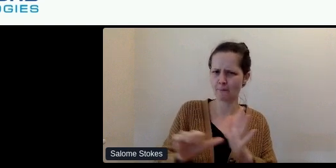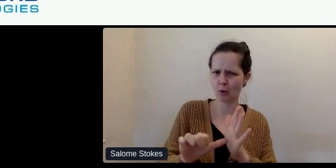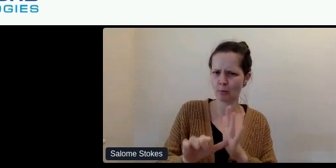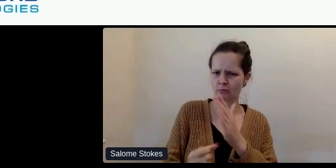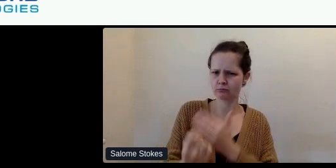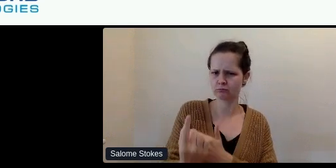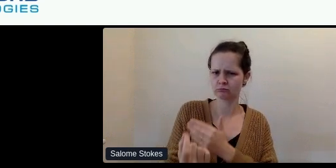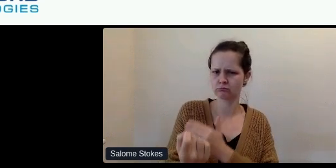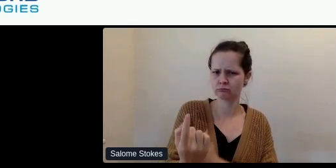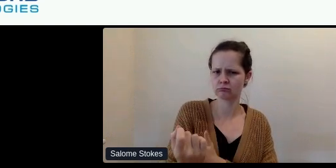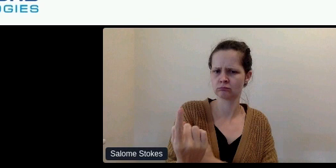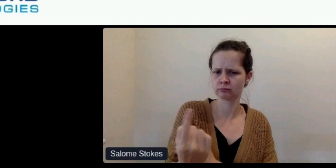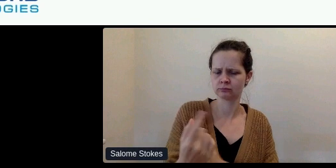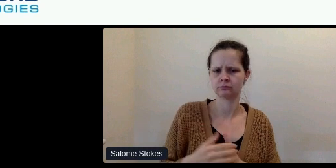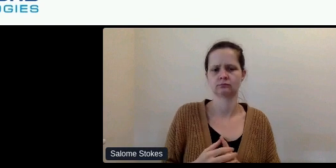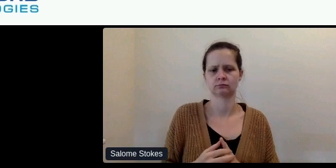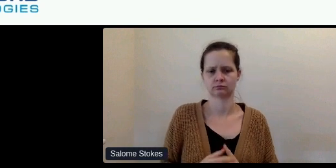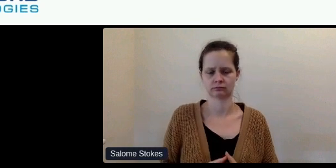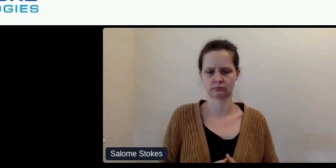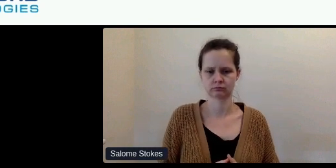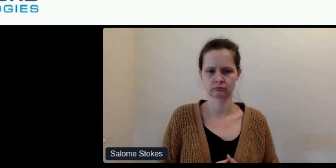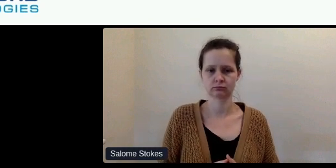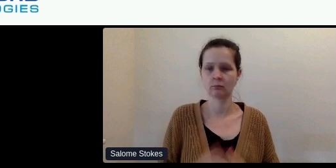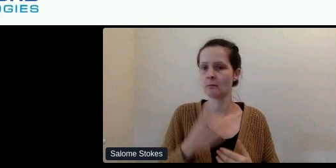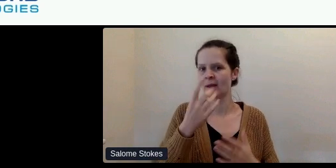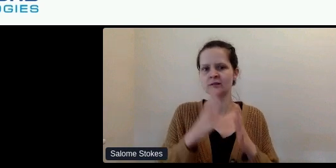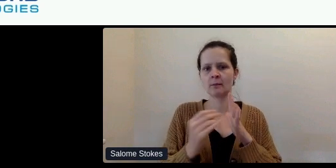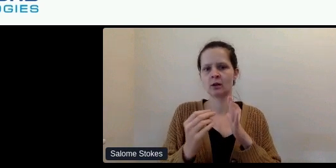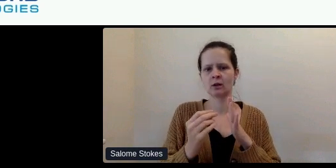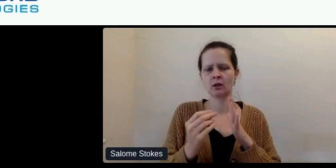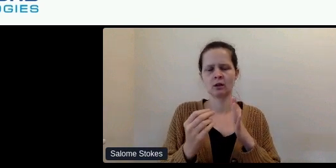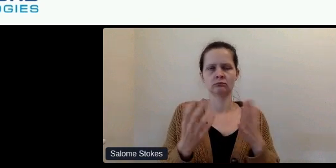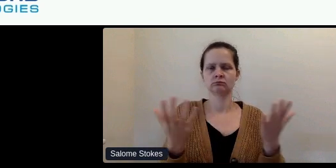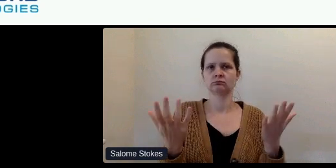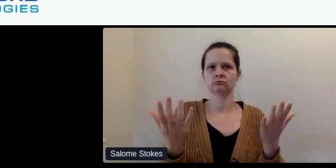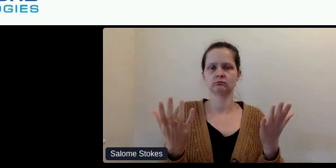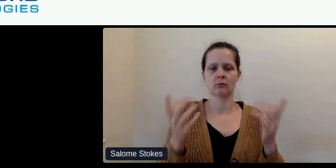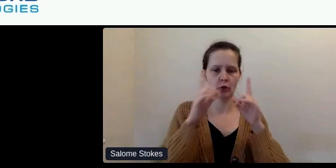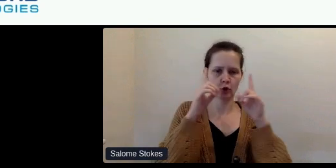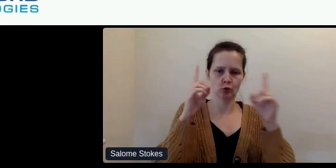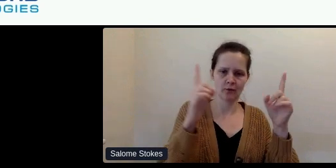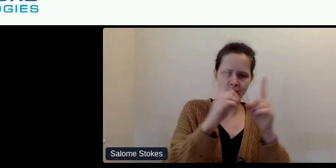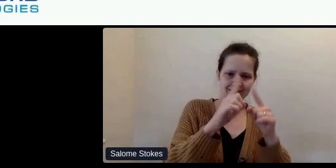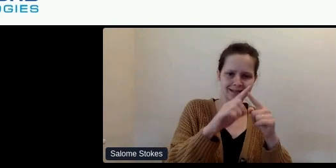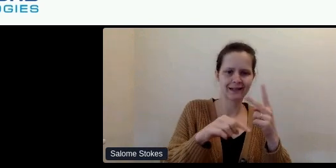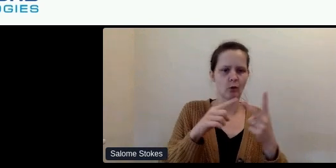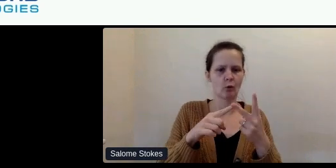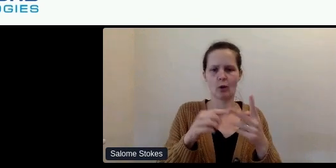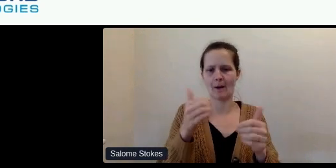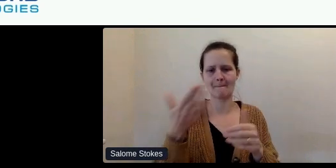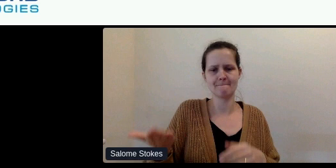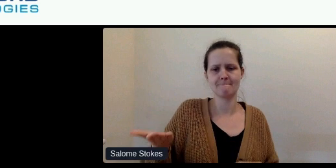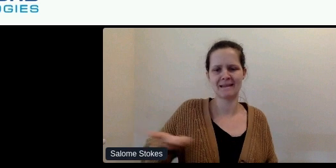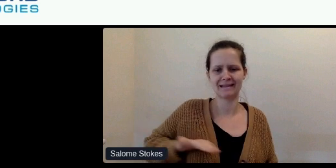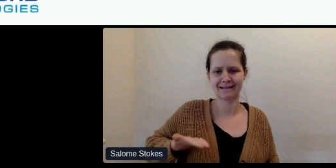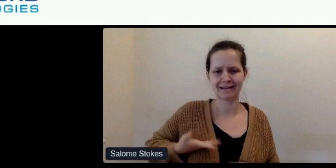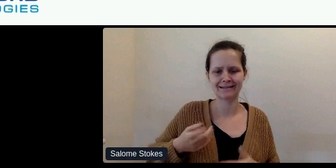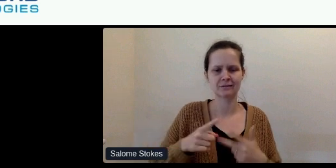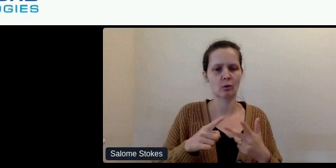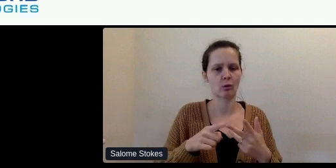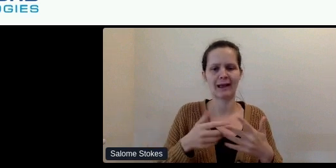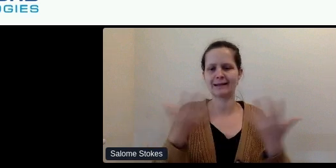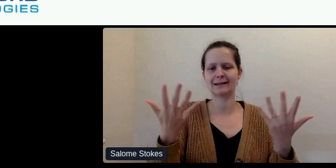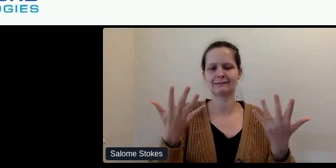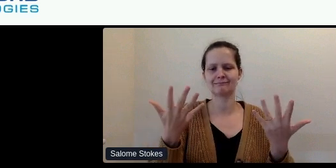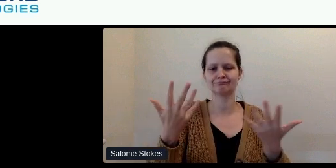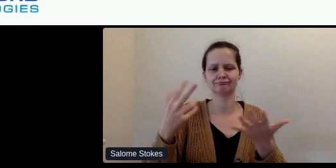is there a particular part of the business or part of the university or part of whatever organization you are that